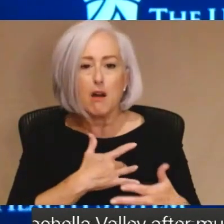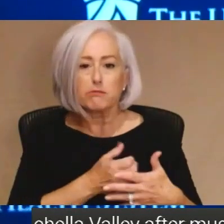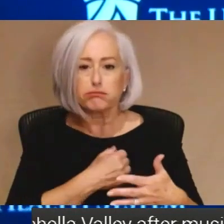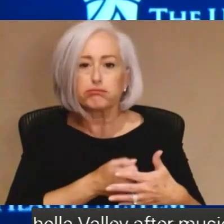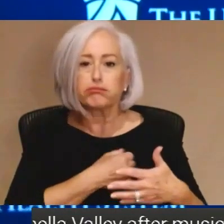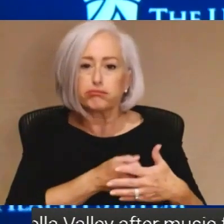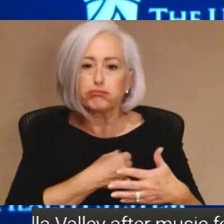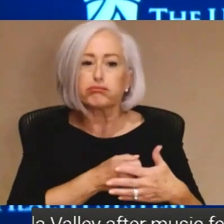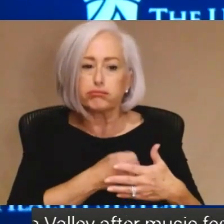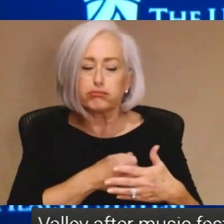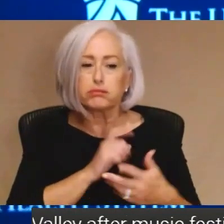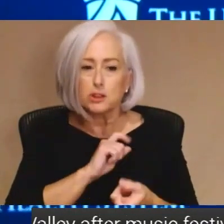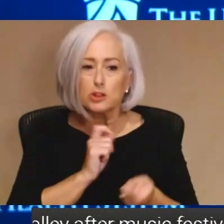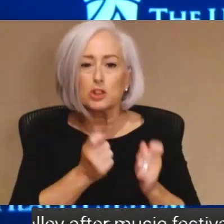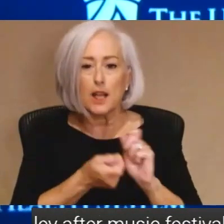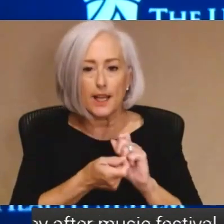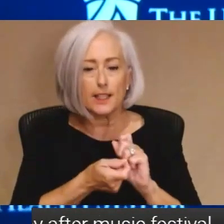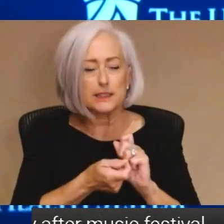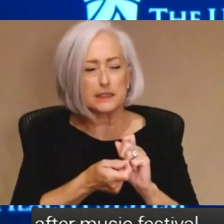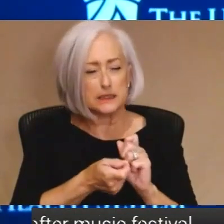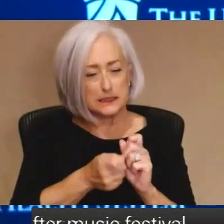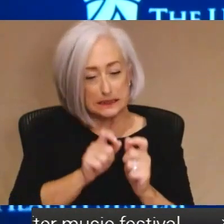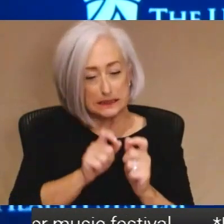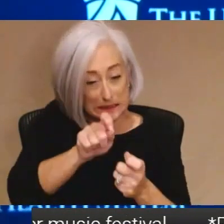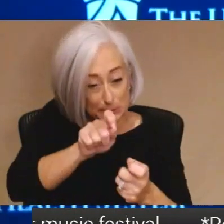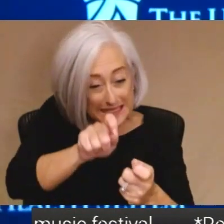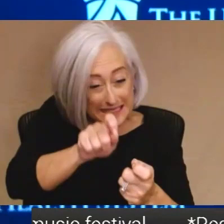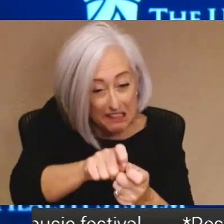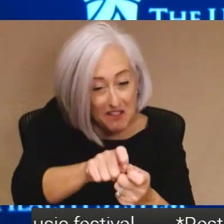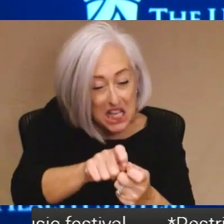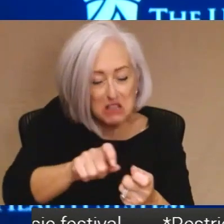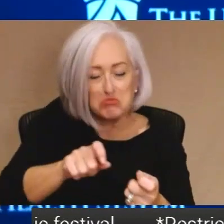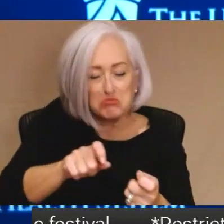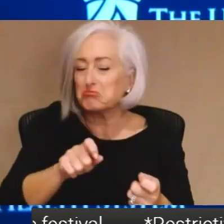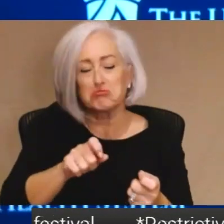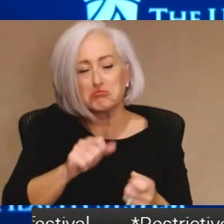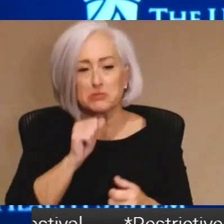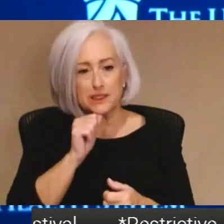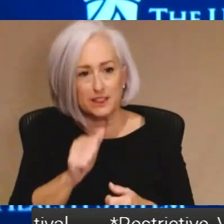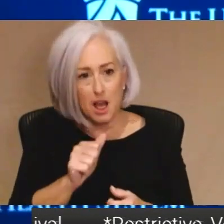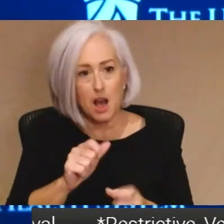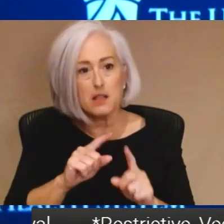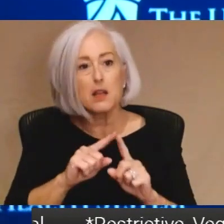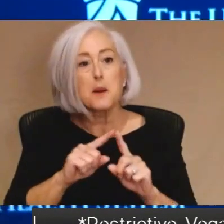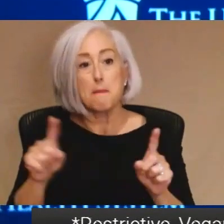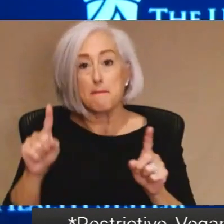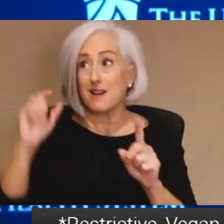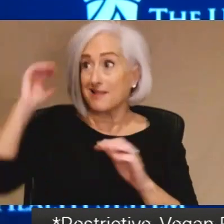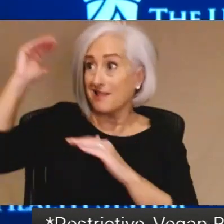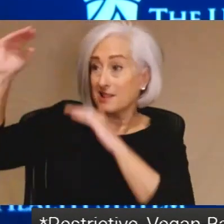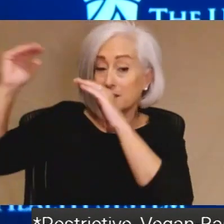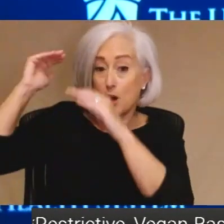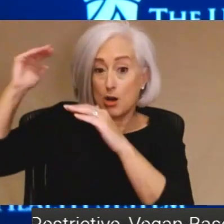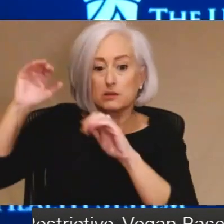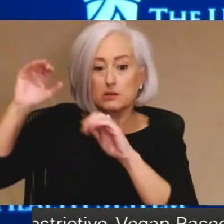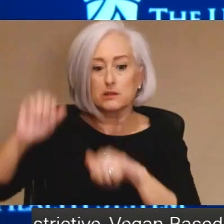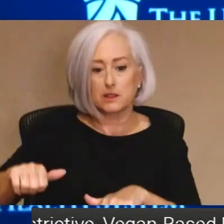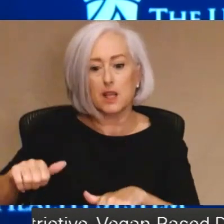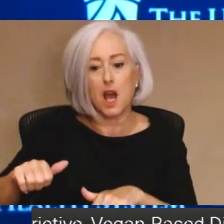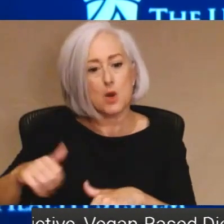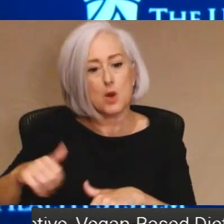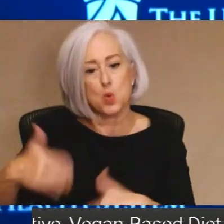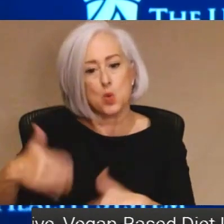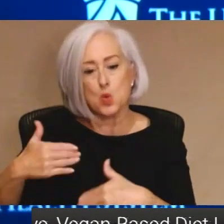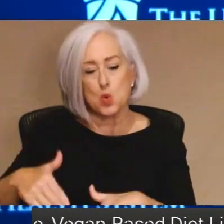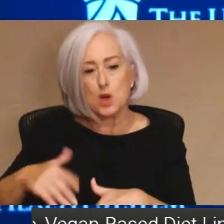It's not very specific, but it can be, in some cases, as in the adult world, quite debilitating. and just slows them down. They're